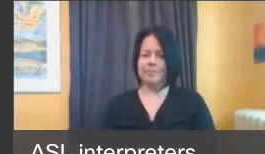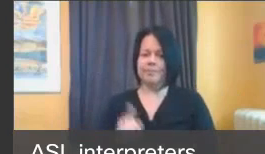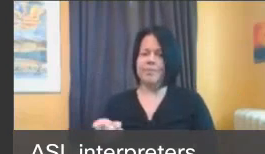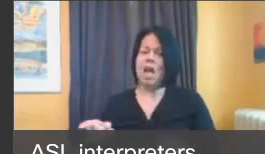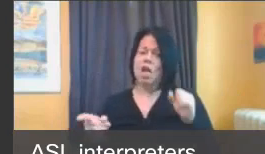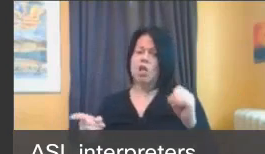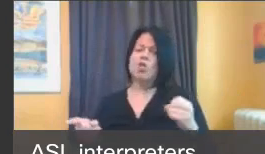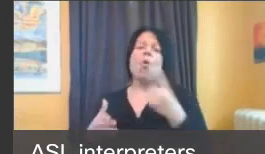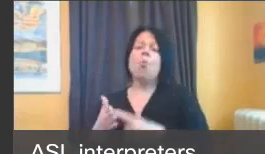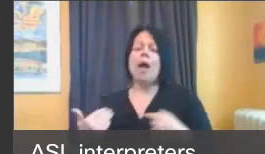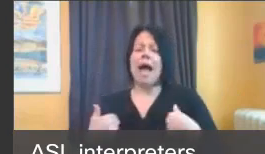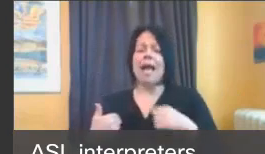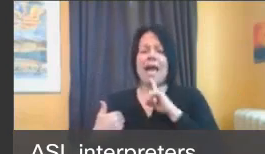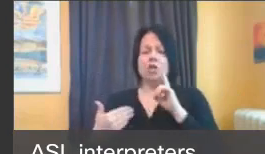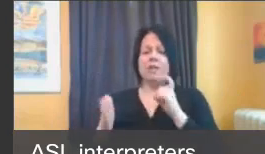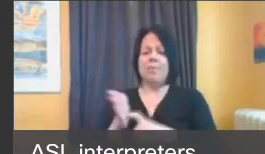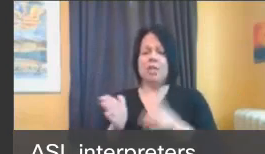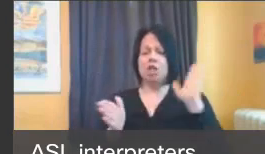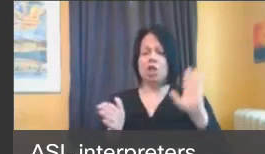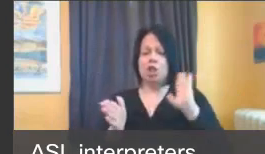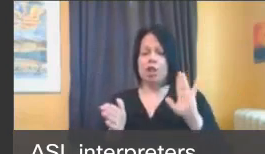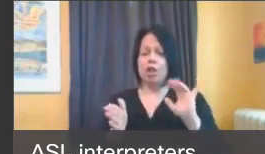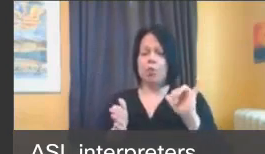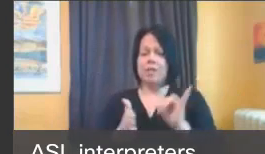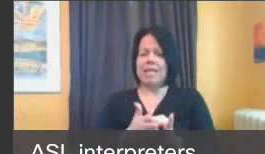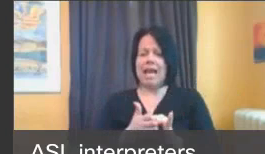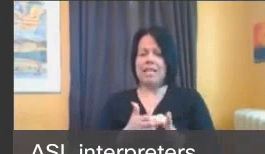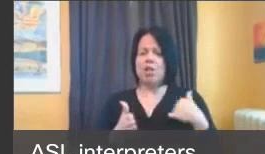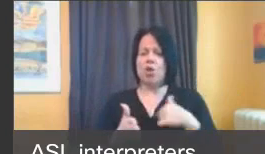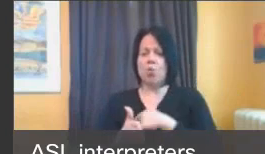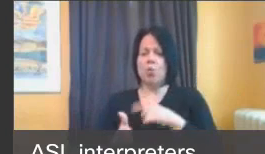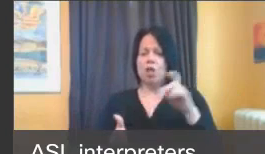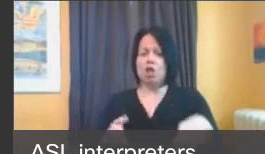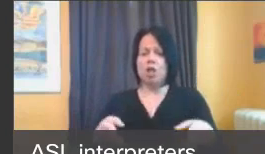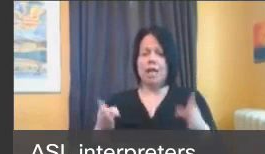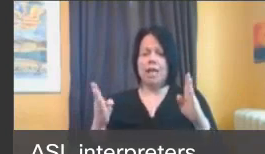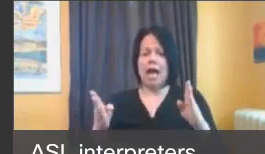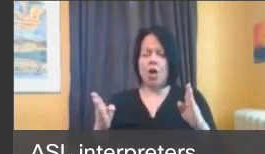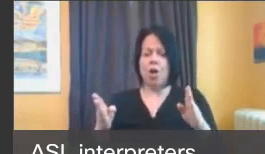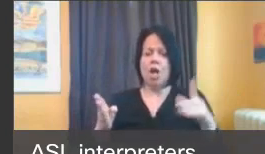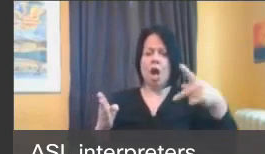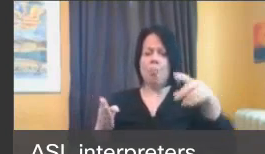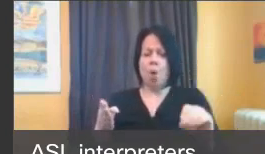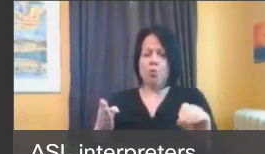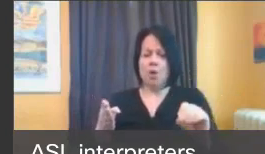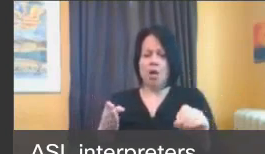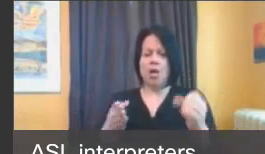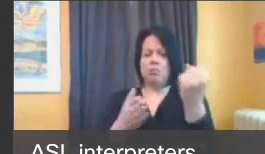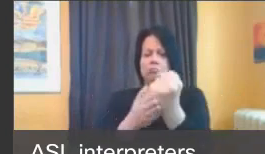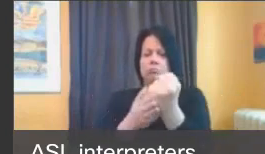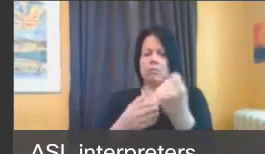So one I actually mentioned earlier was the idea that, you know, we should allow there to be a postmark date. You know, I find that is